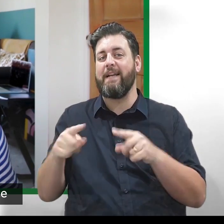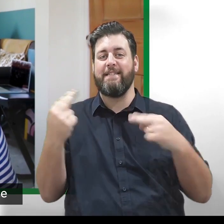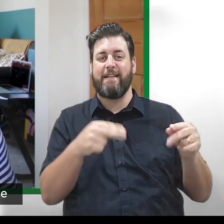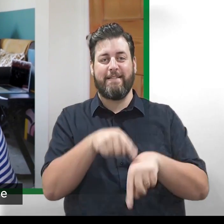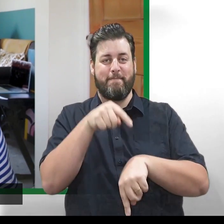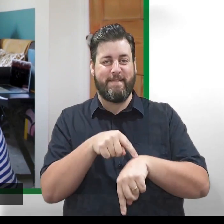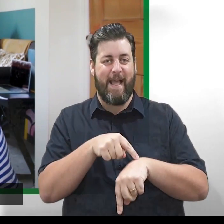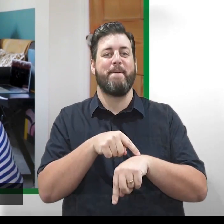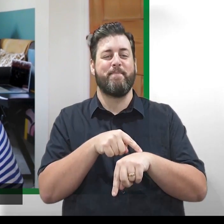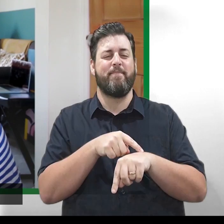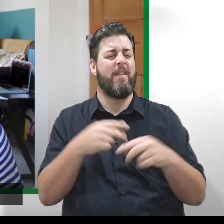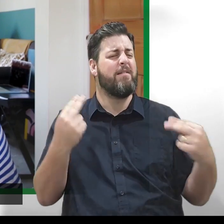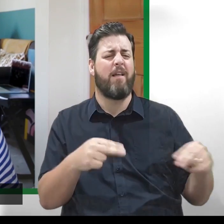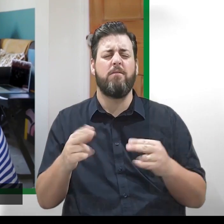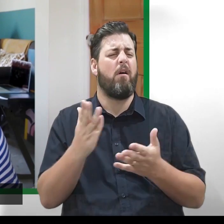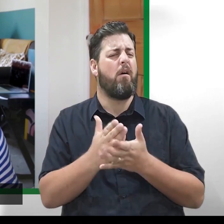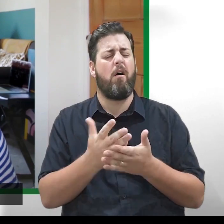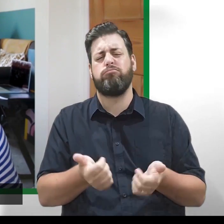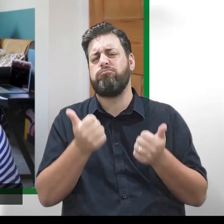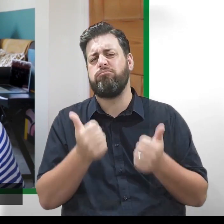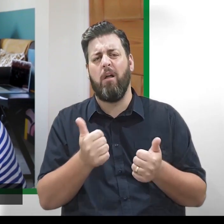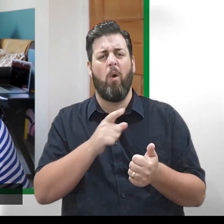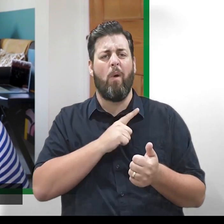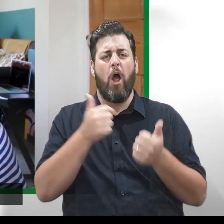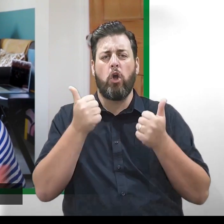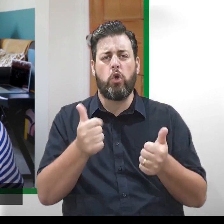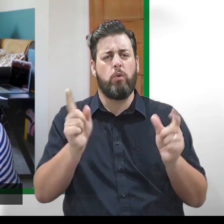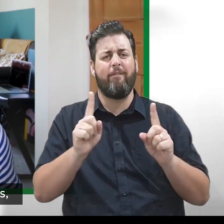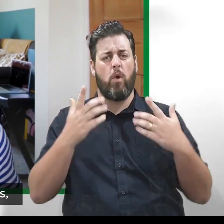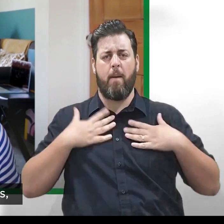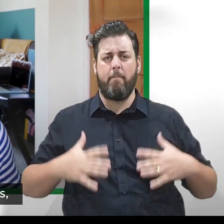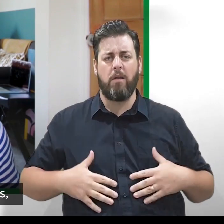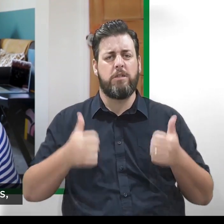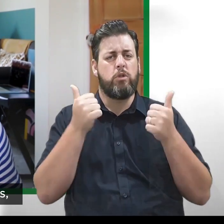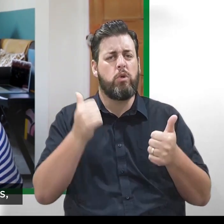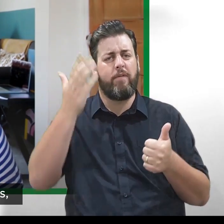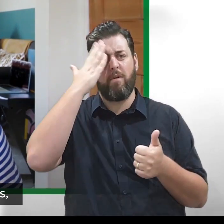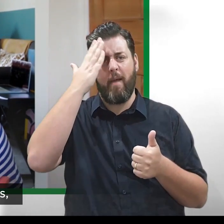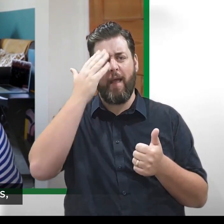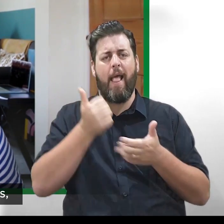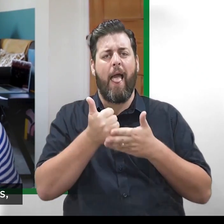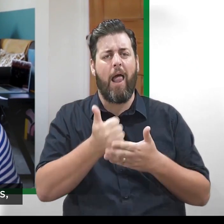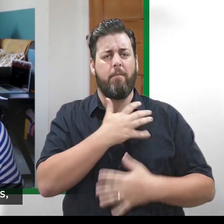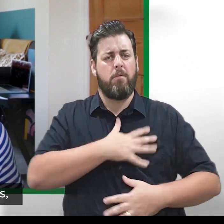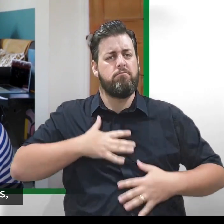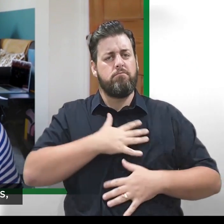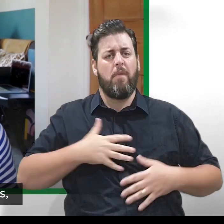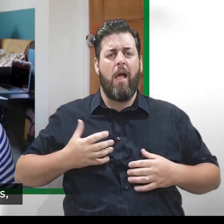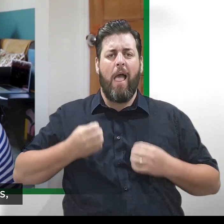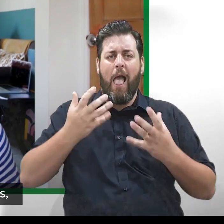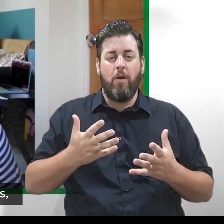we can all dance together. And dancing is just so good for us. It's really good for our bodies, for our minds, and it really releases all those